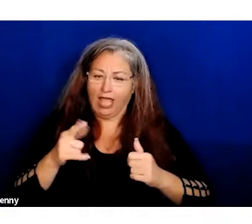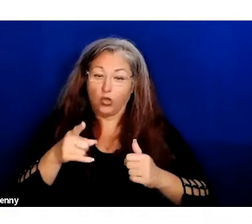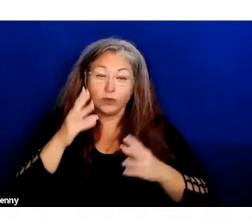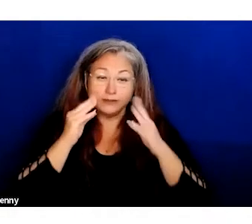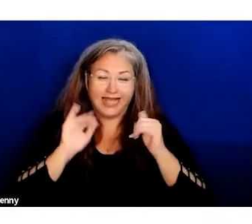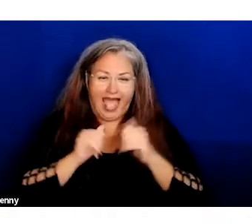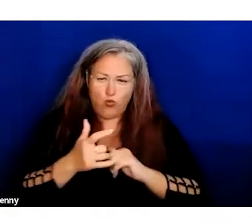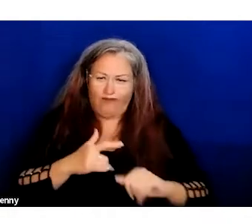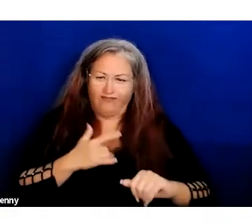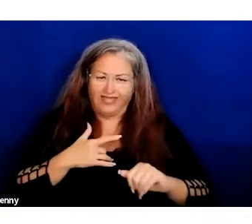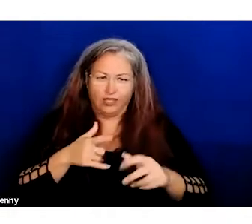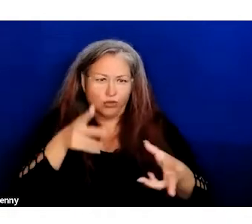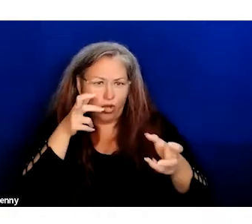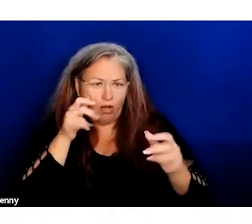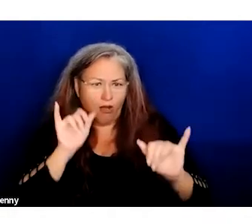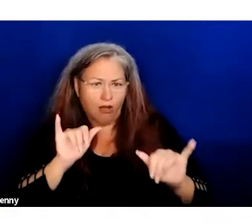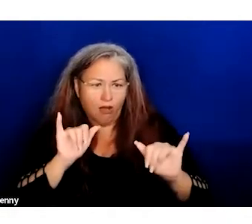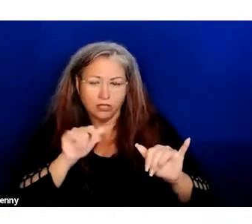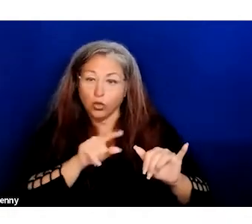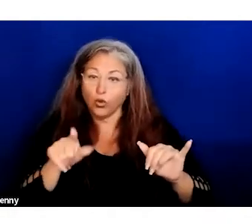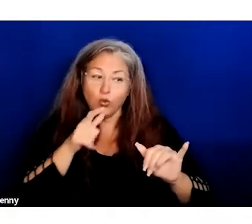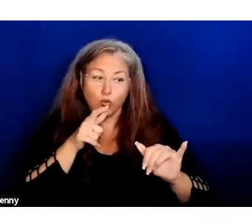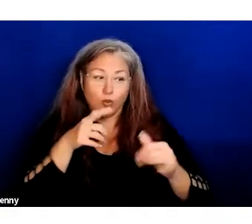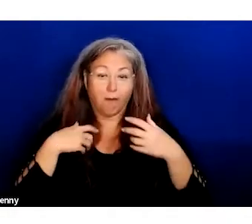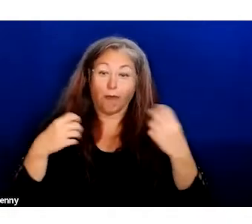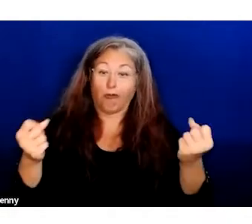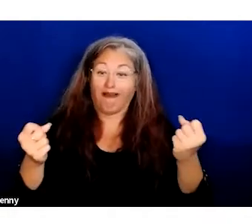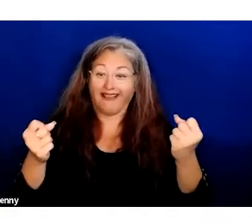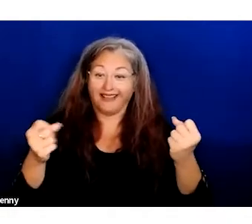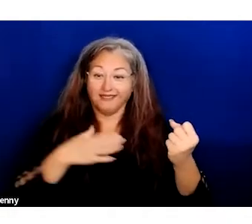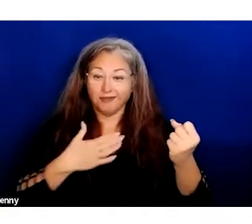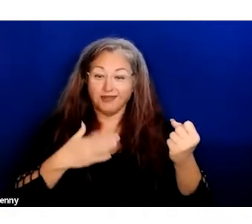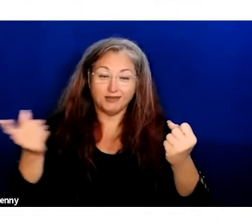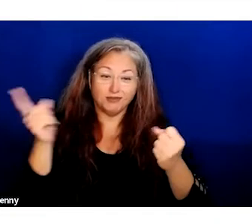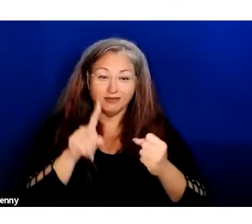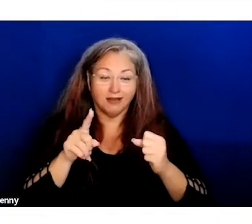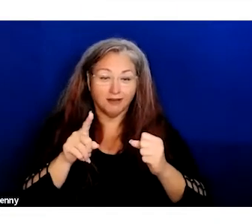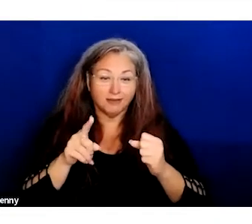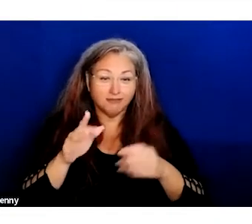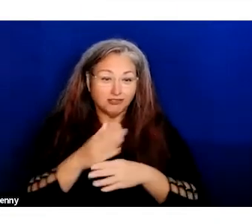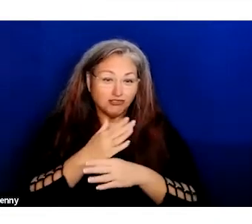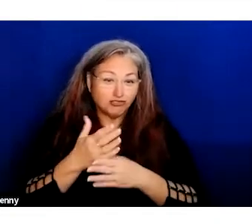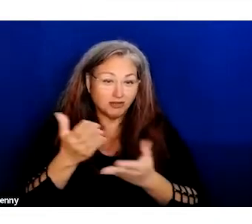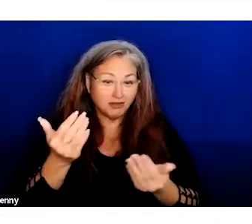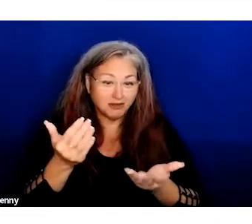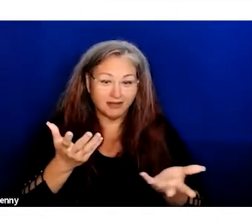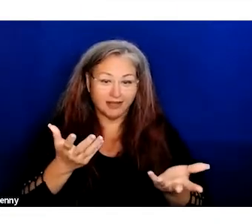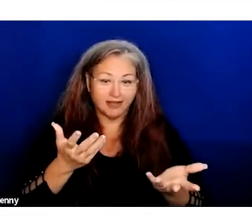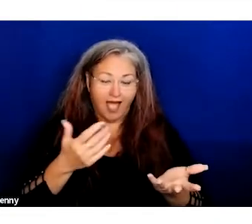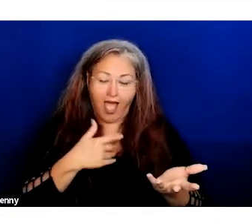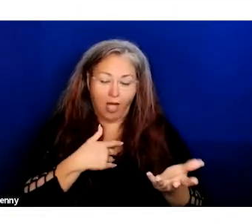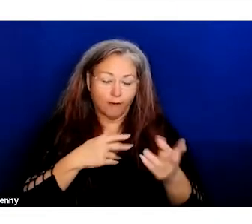now, hearing this information. So if we have any brave souls to share your voice, that it would be my